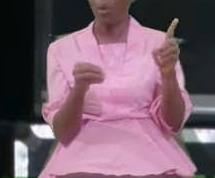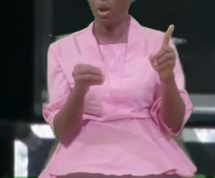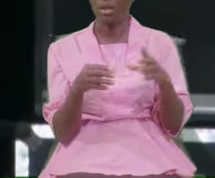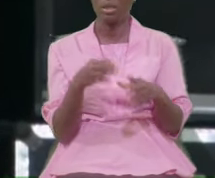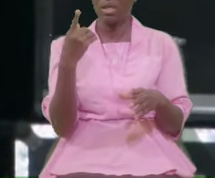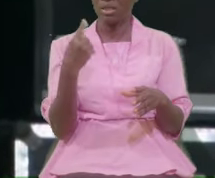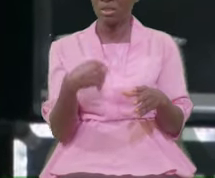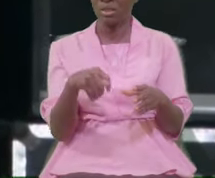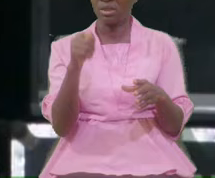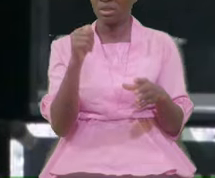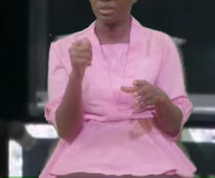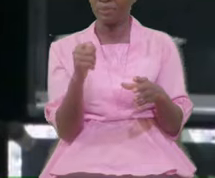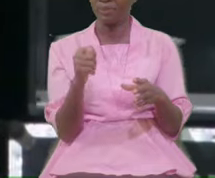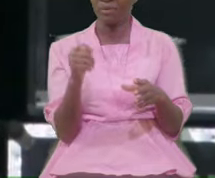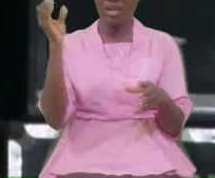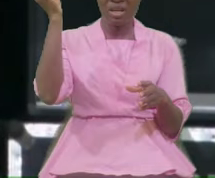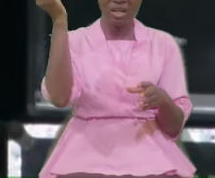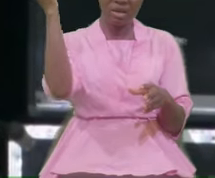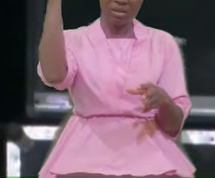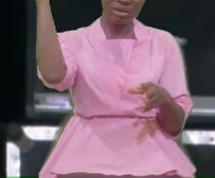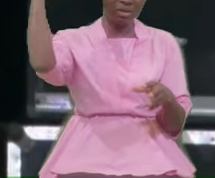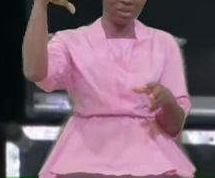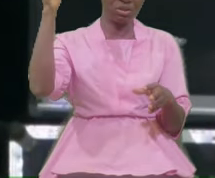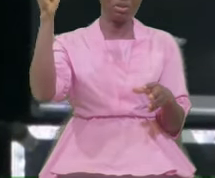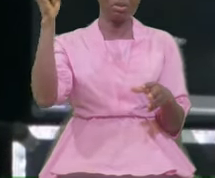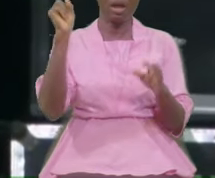Penang grasya